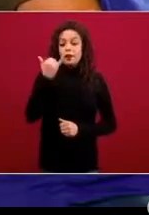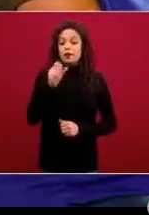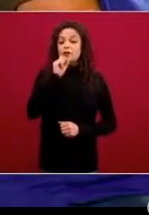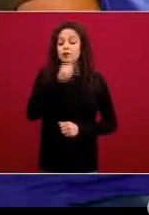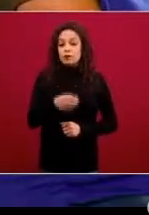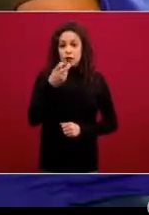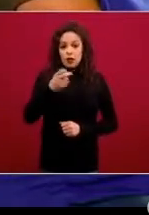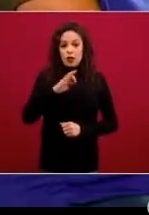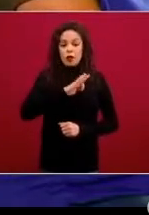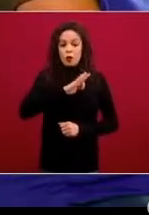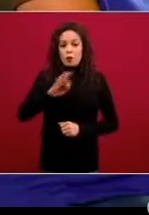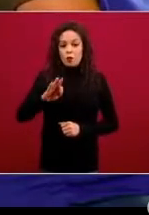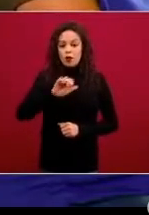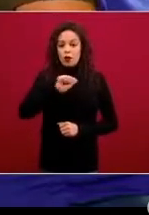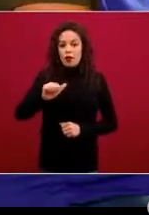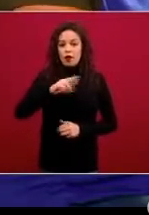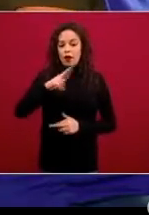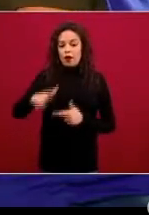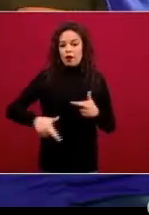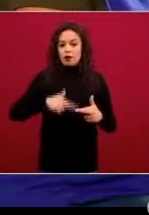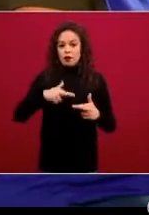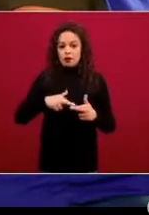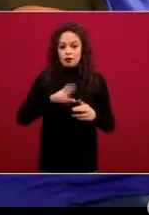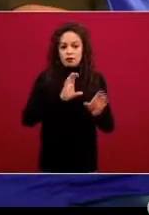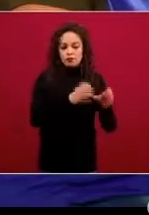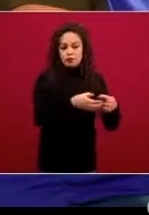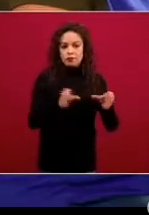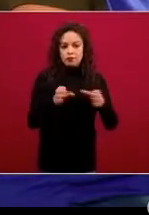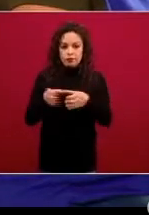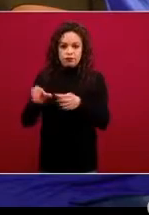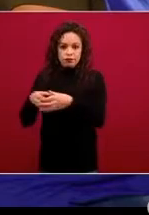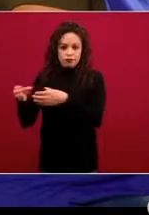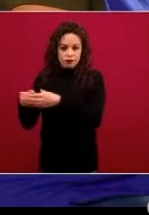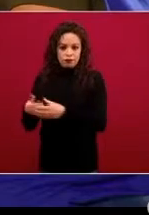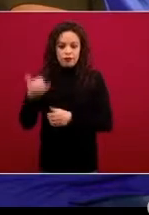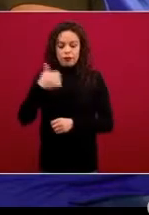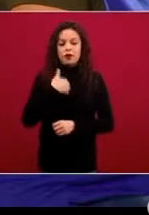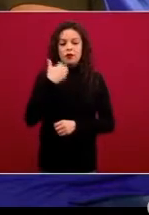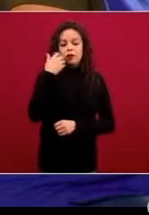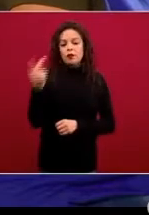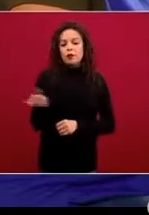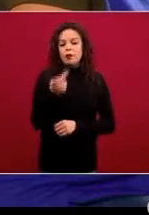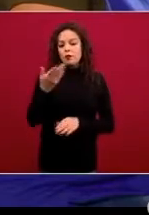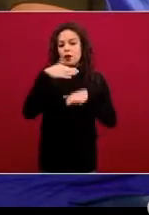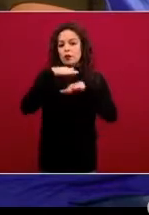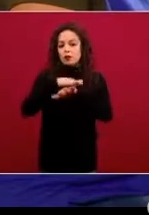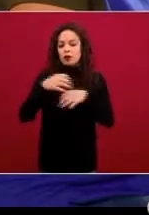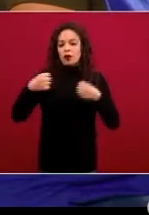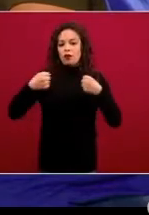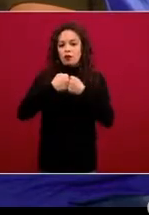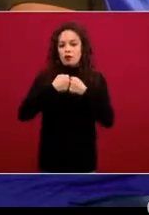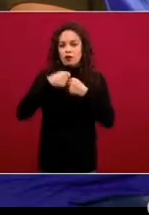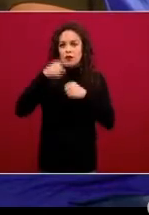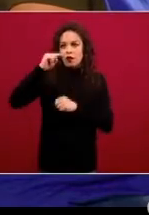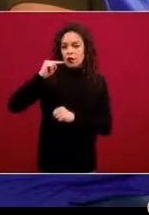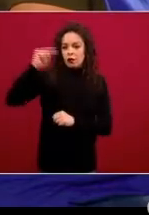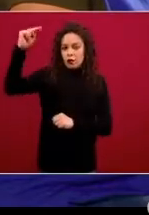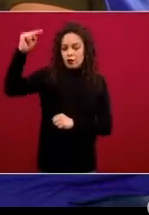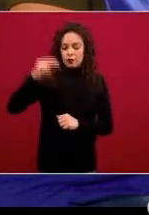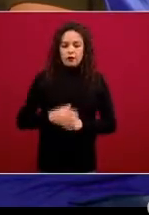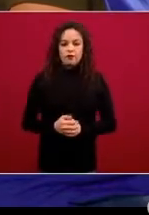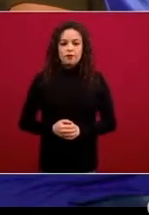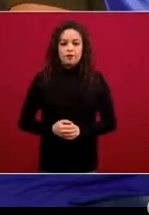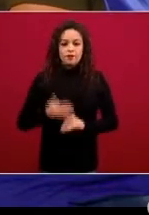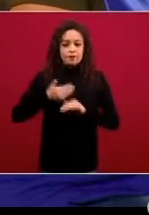specifically include the northern border area? I mean, what has been going on the last couple of days? I mean, you tell